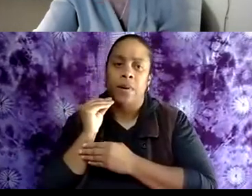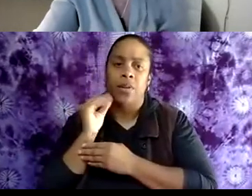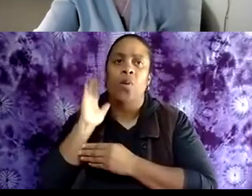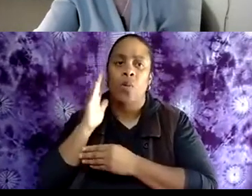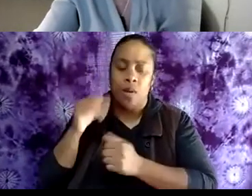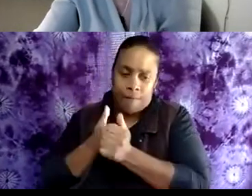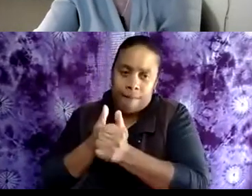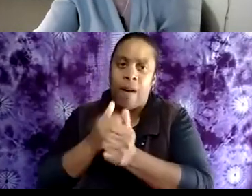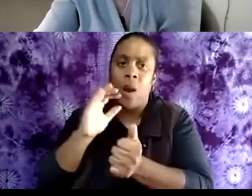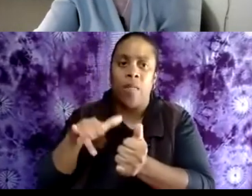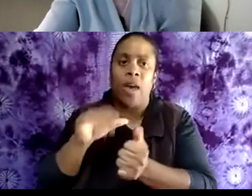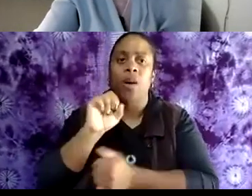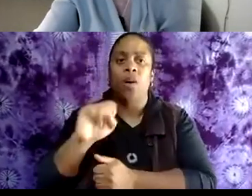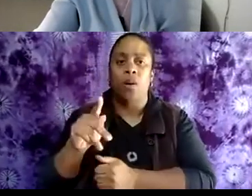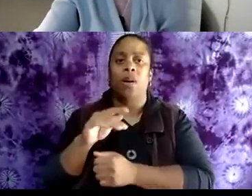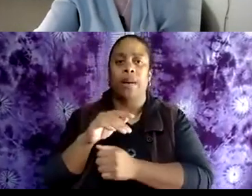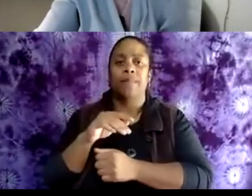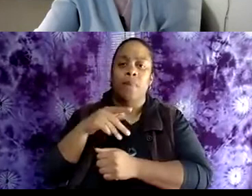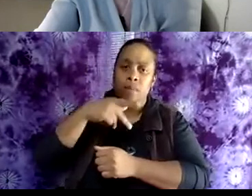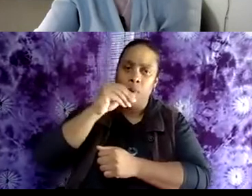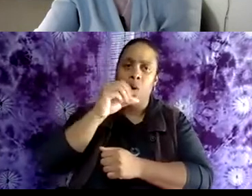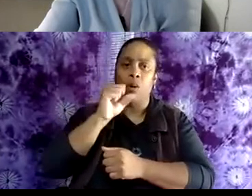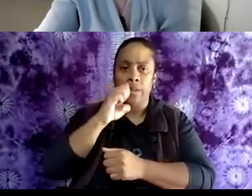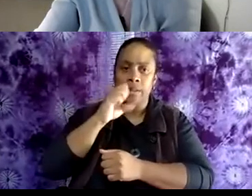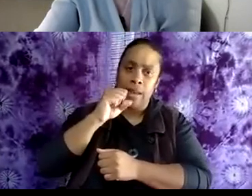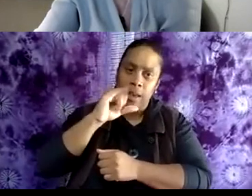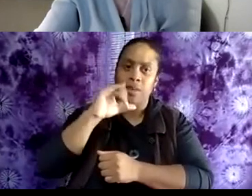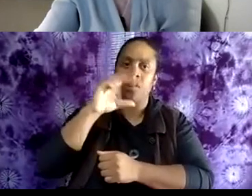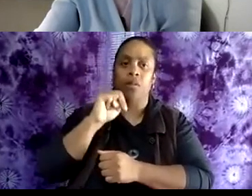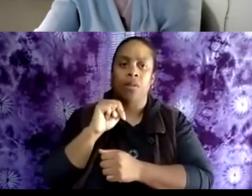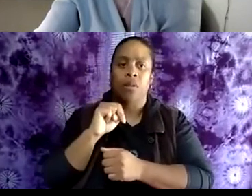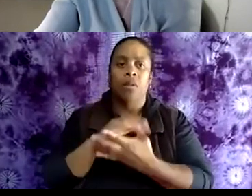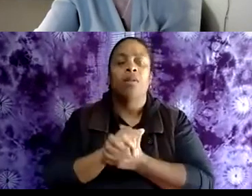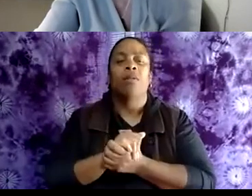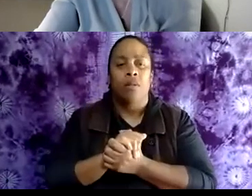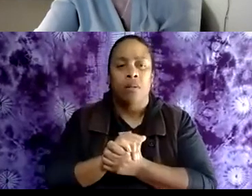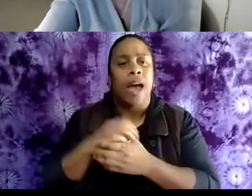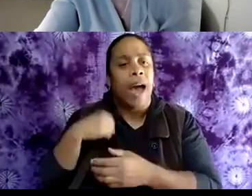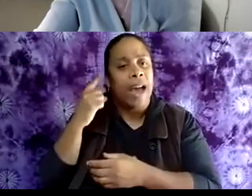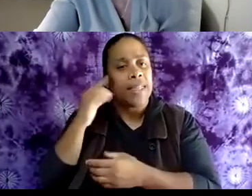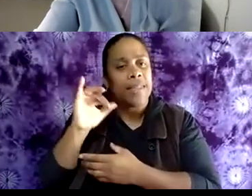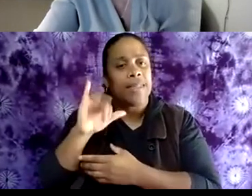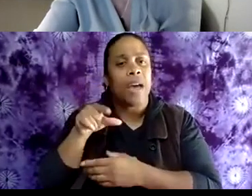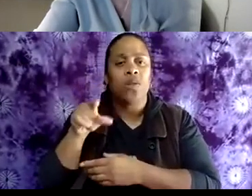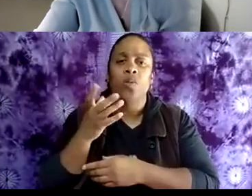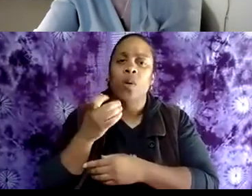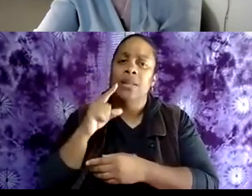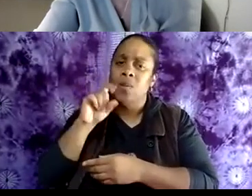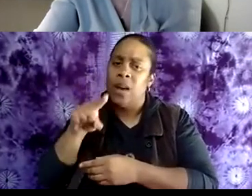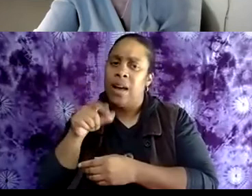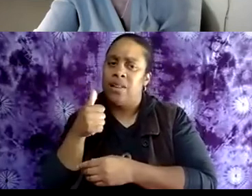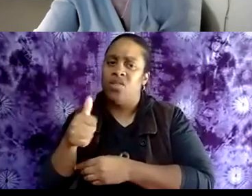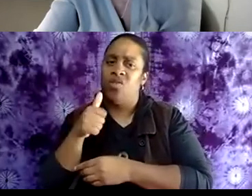saying, which was a possession. And I think that you want to ask yourself, and I don't